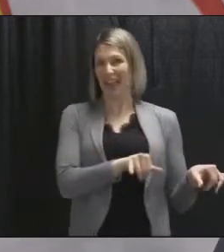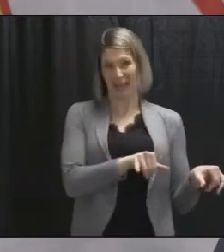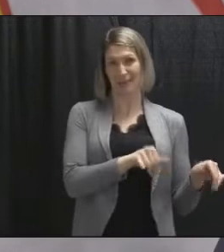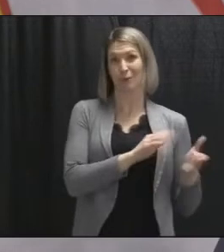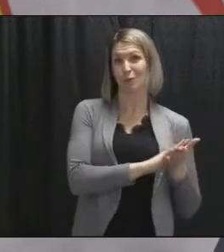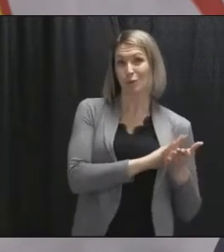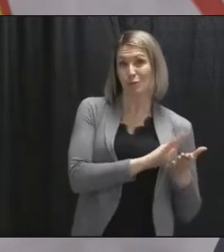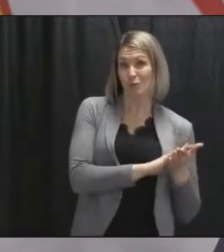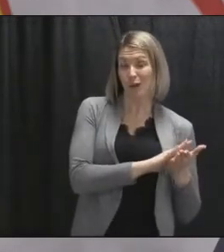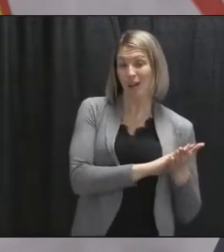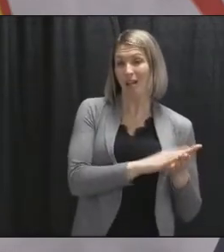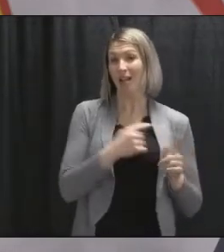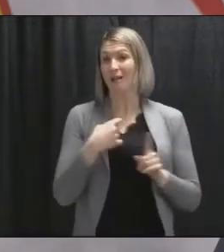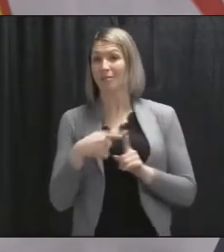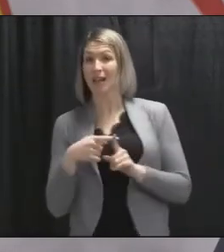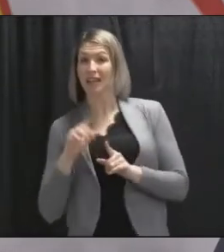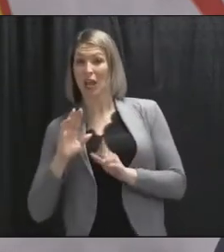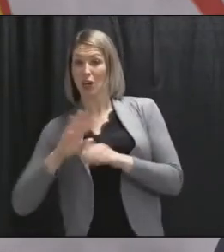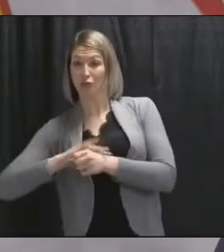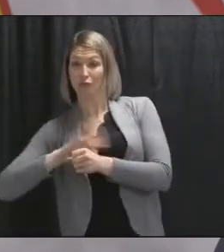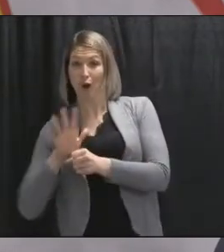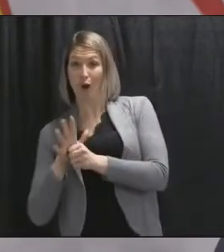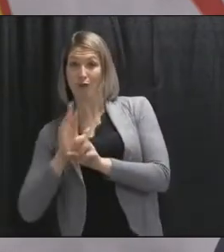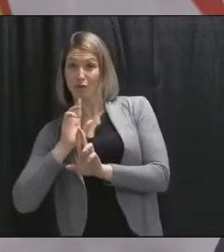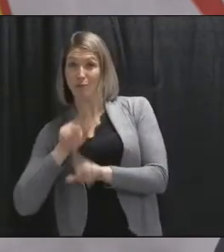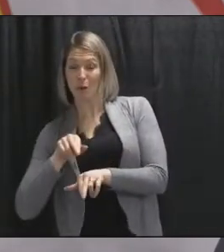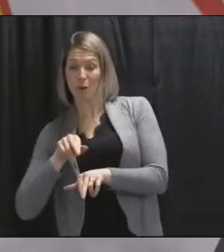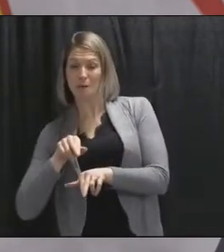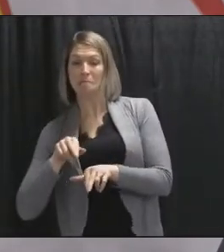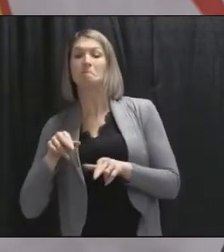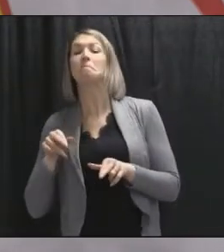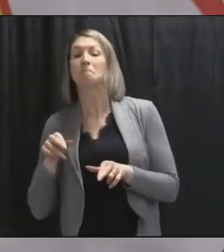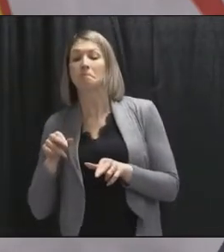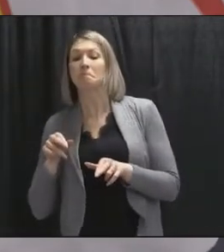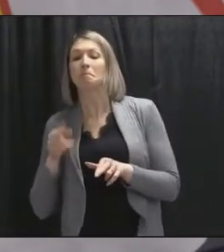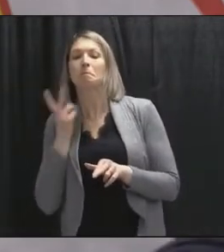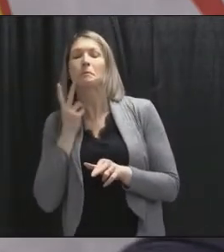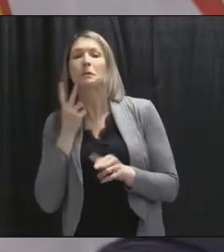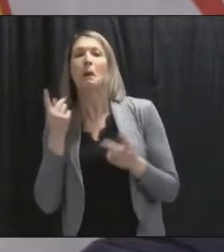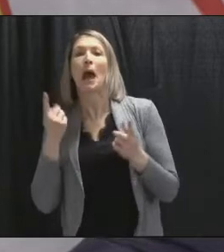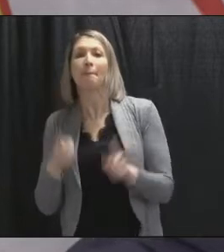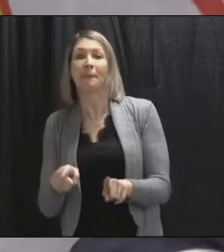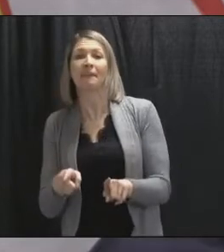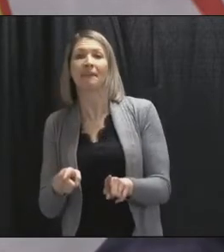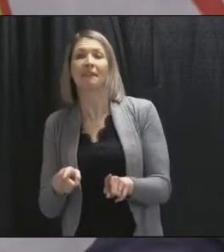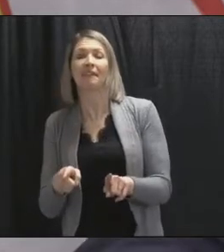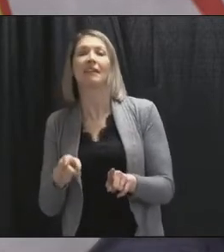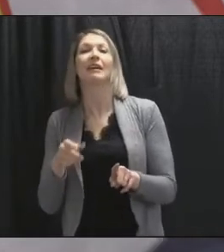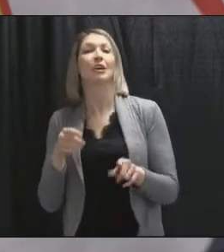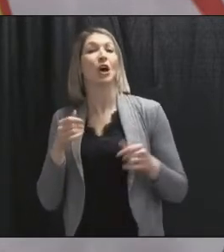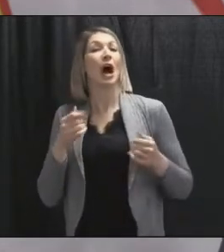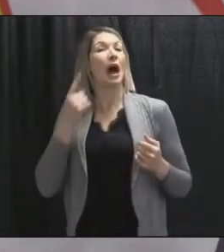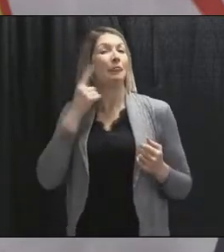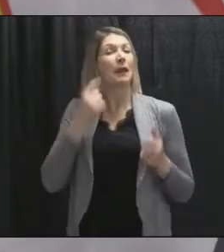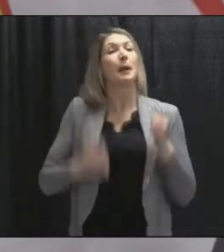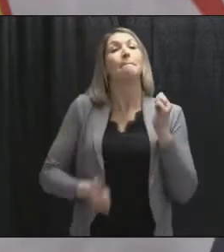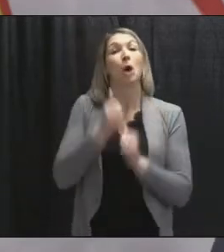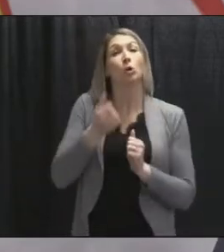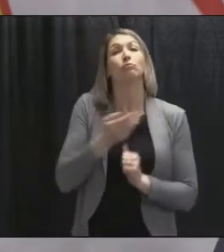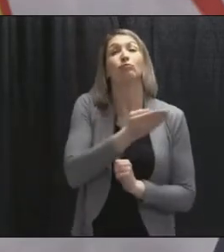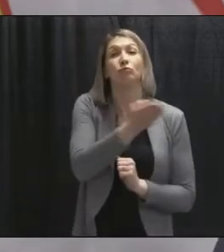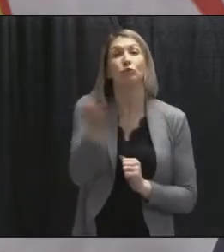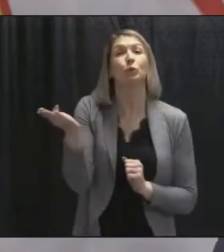the guidelines? Well, yes, I would say they are. But your Easter weekend, that grade will come a little bit